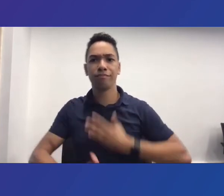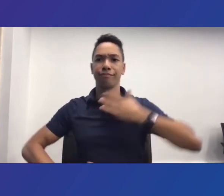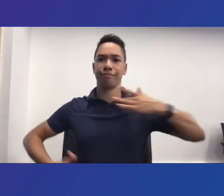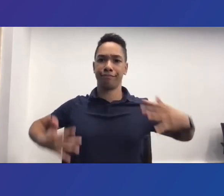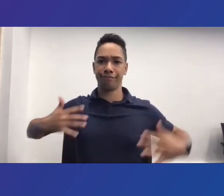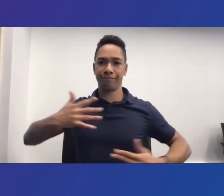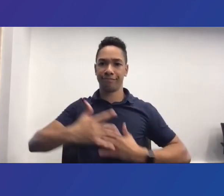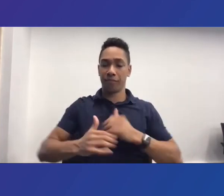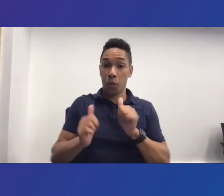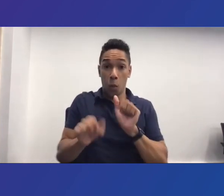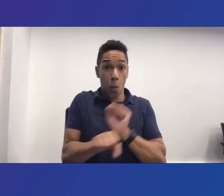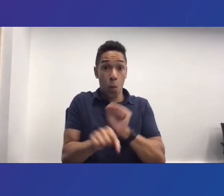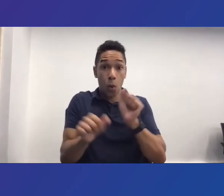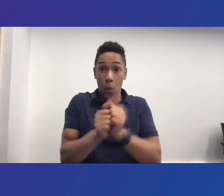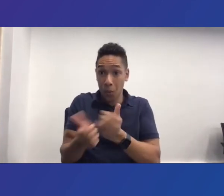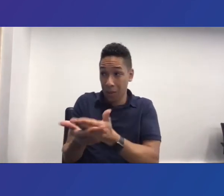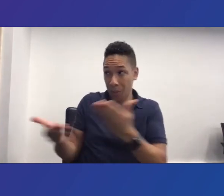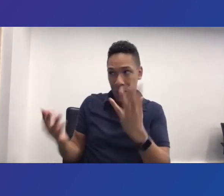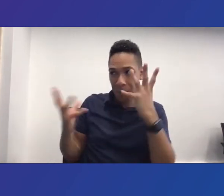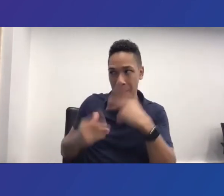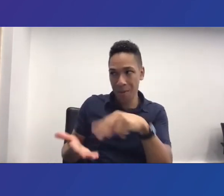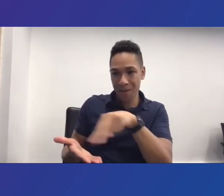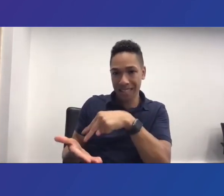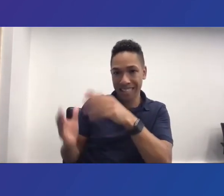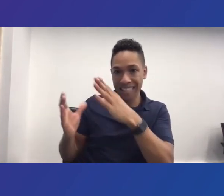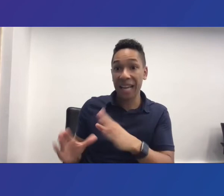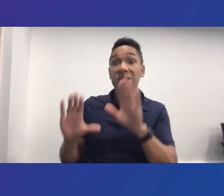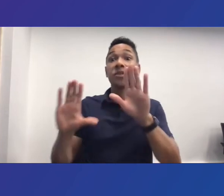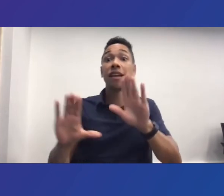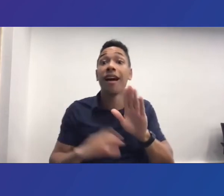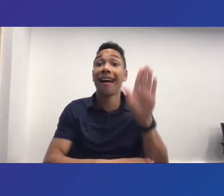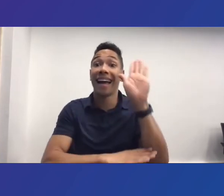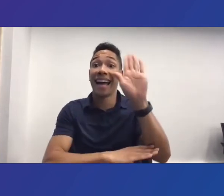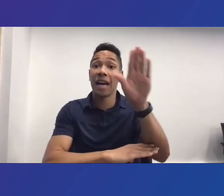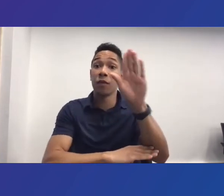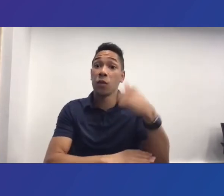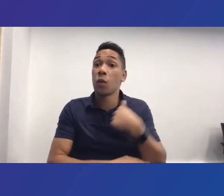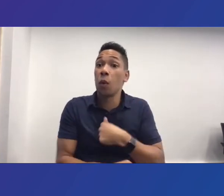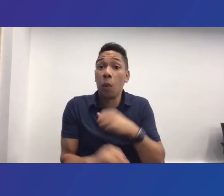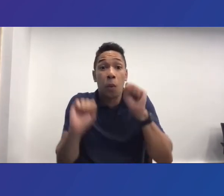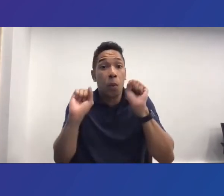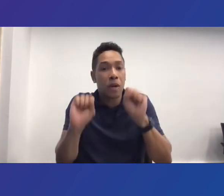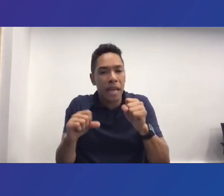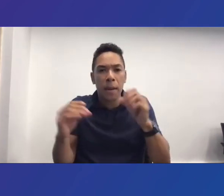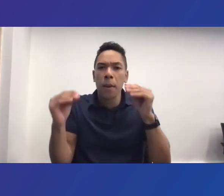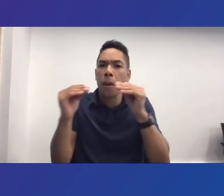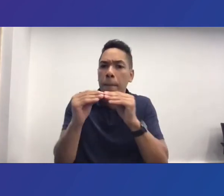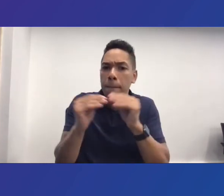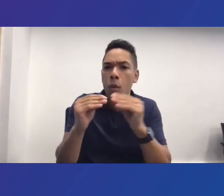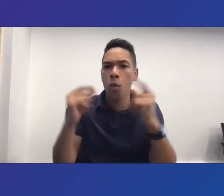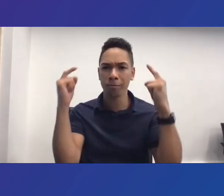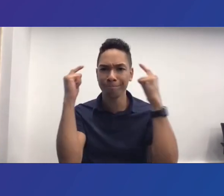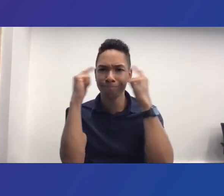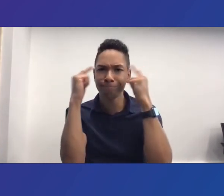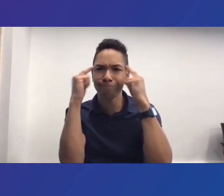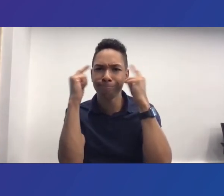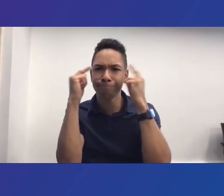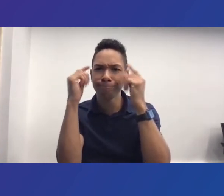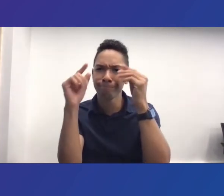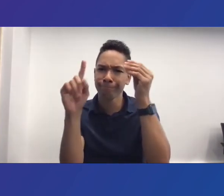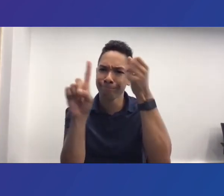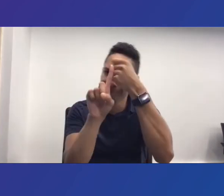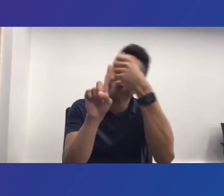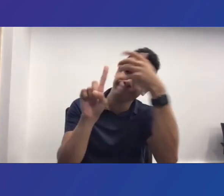beautiful dancers and artists. And then in the afternoon, then we could get into the mind, right? A little bit. I really